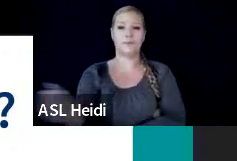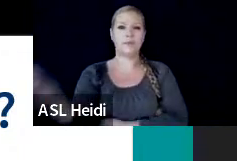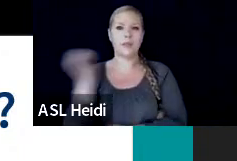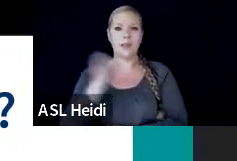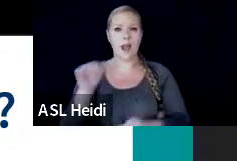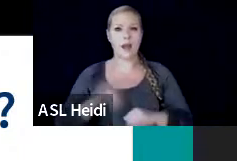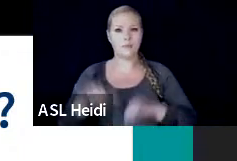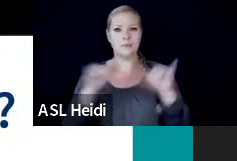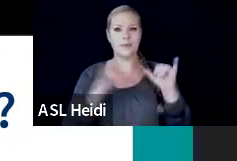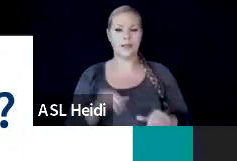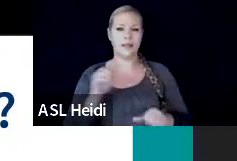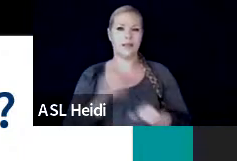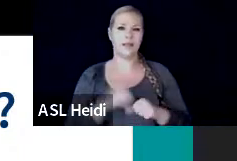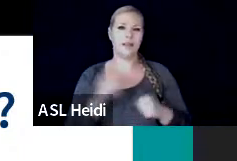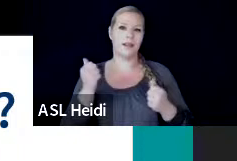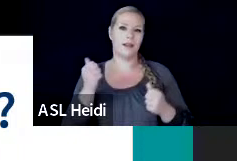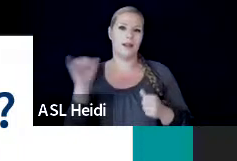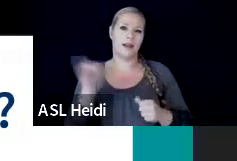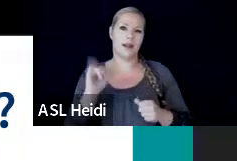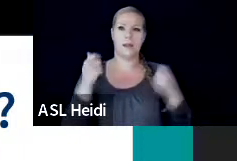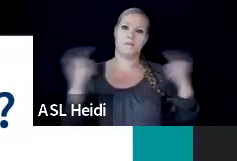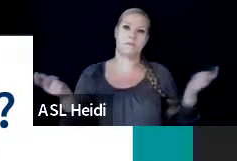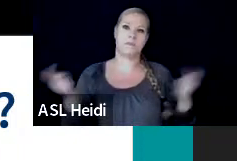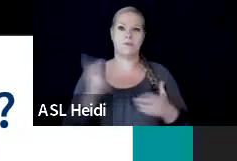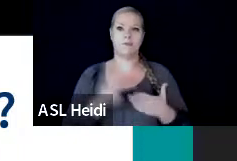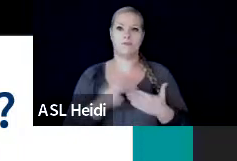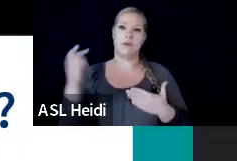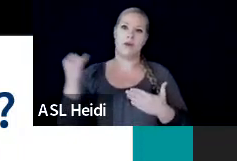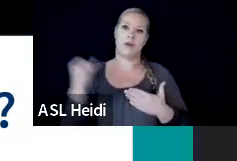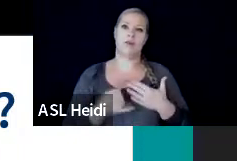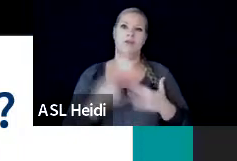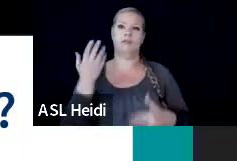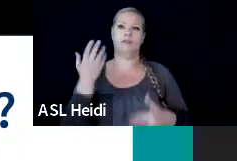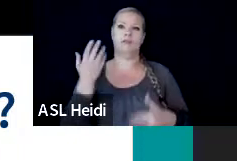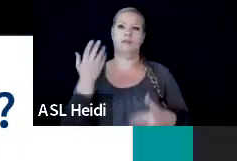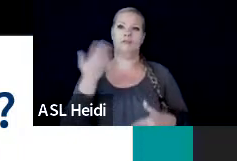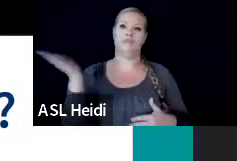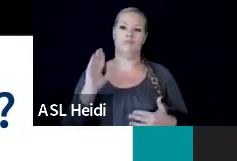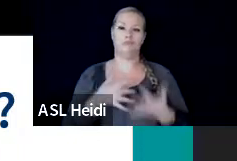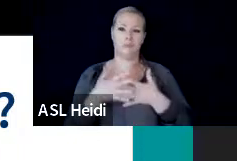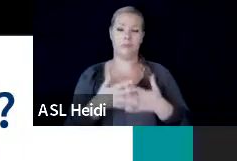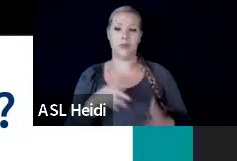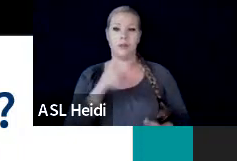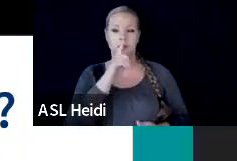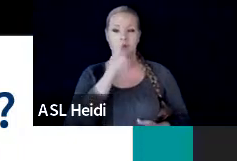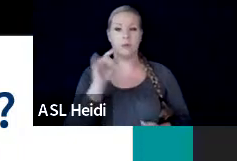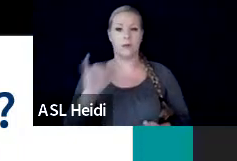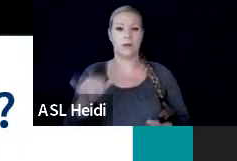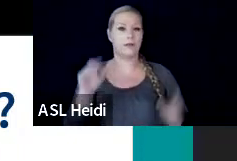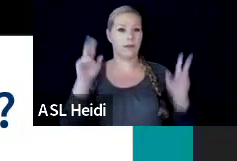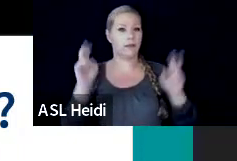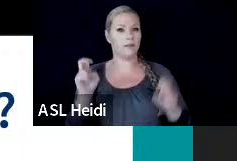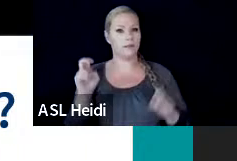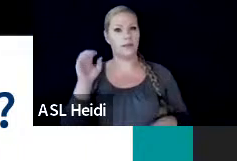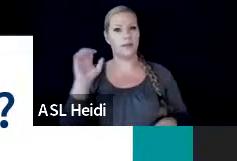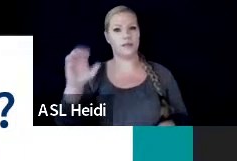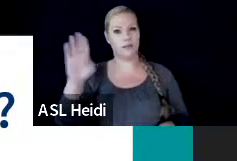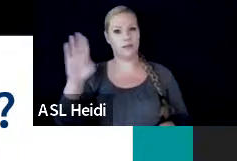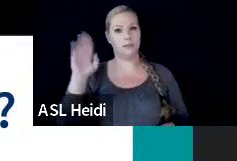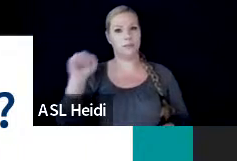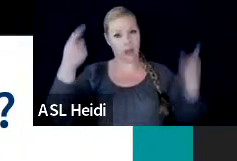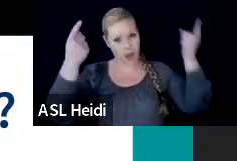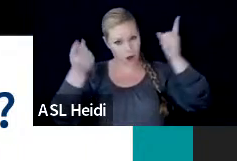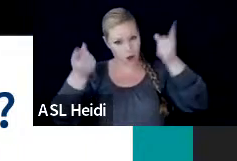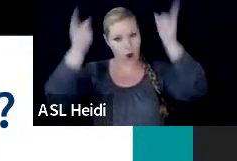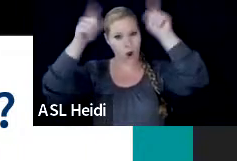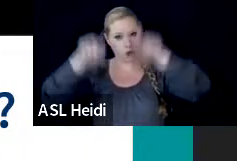big projects in the US, and essentially what they are is they're an agreement between the